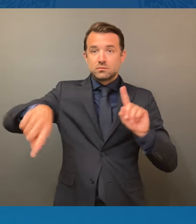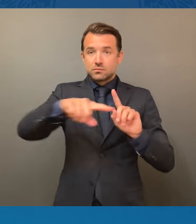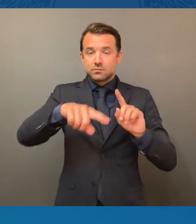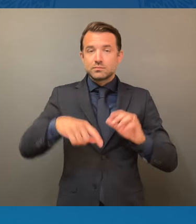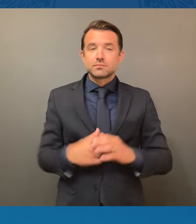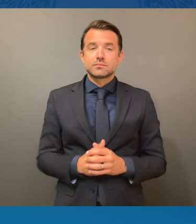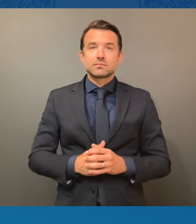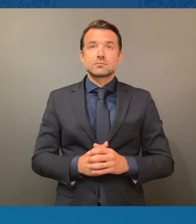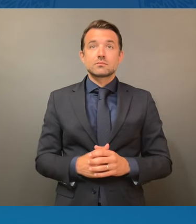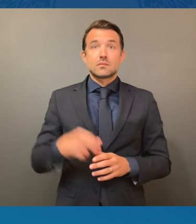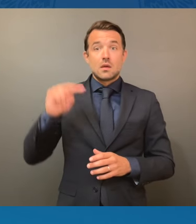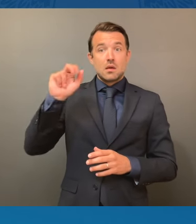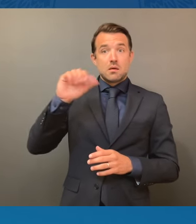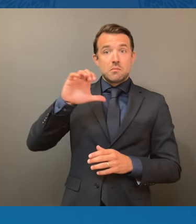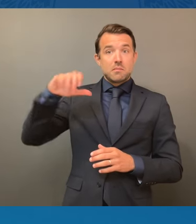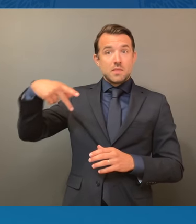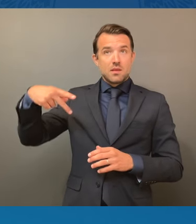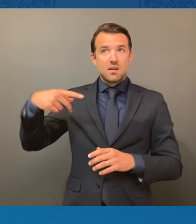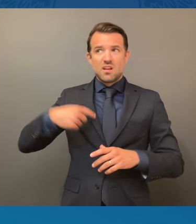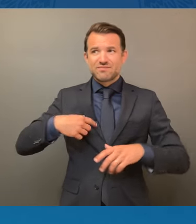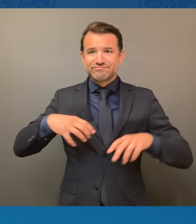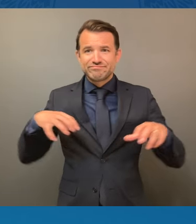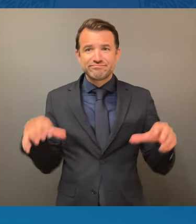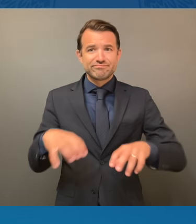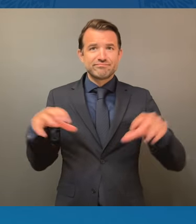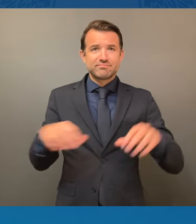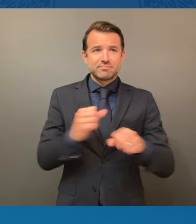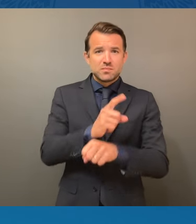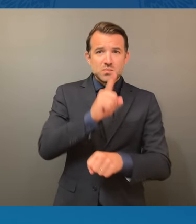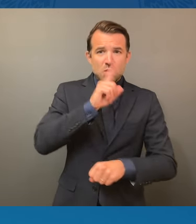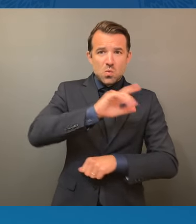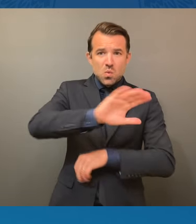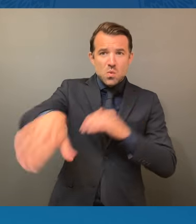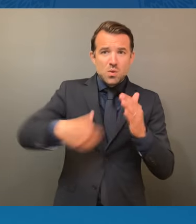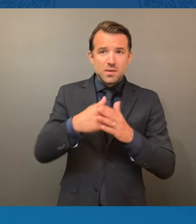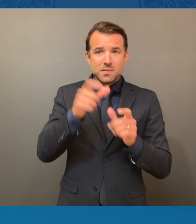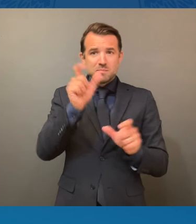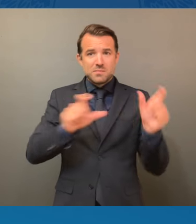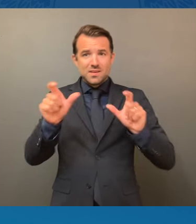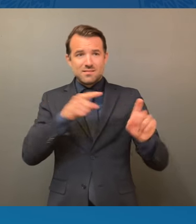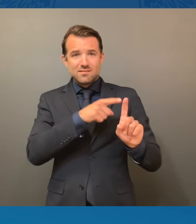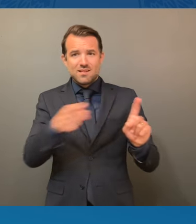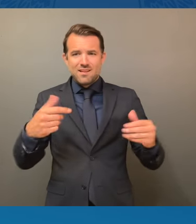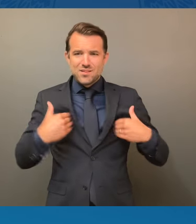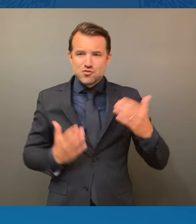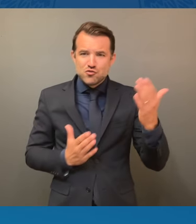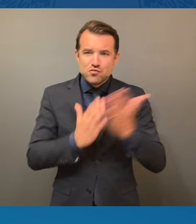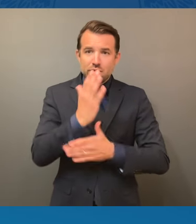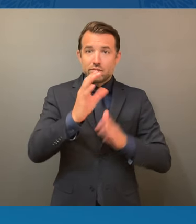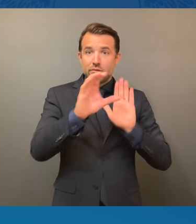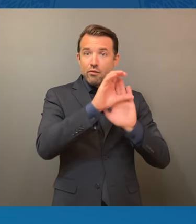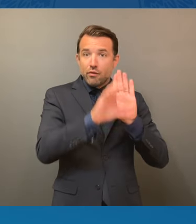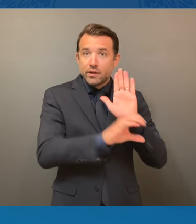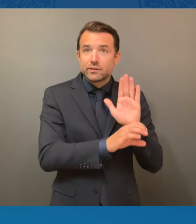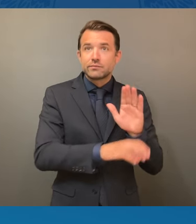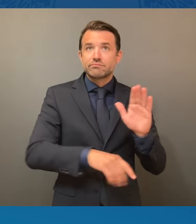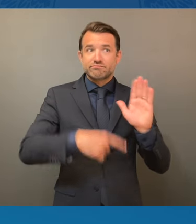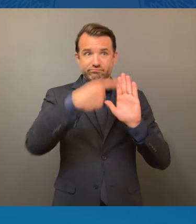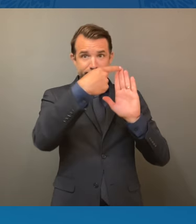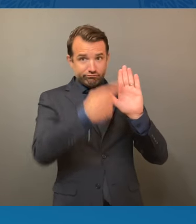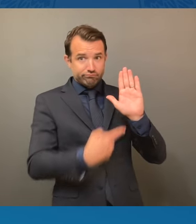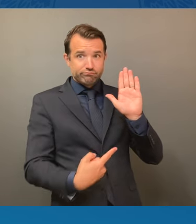for all people the rights guaranteed in our nation's Constitution, driven by